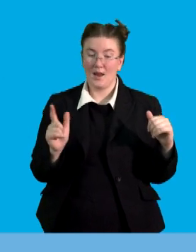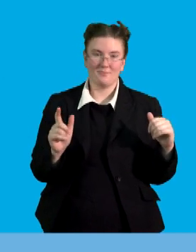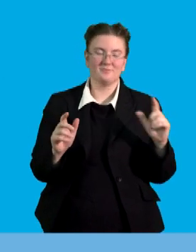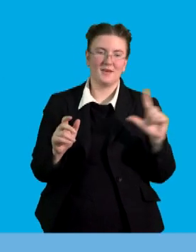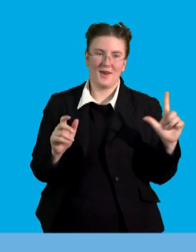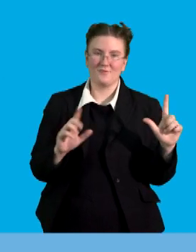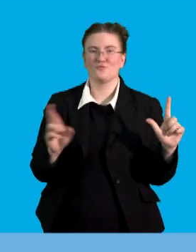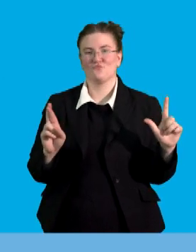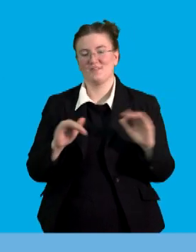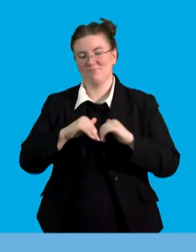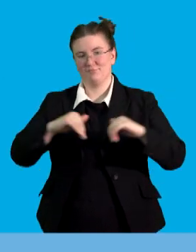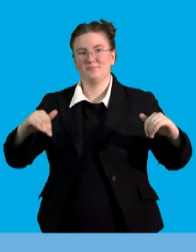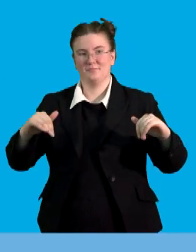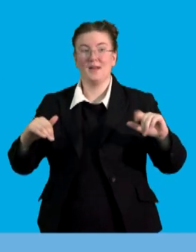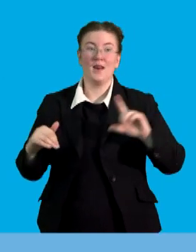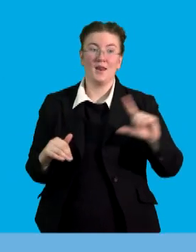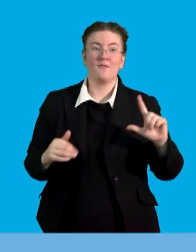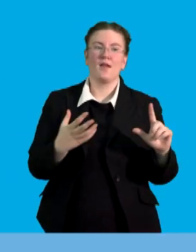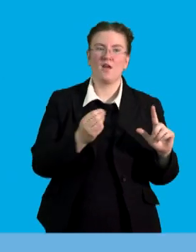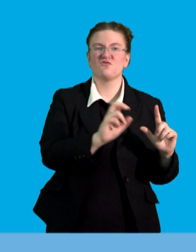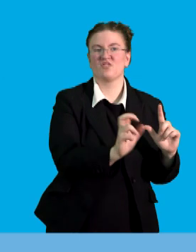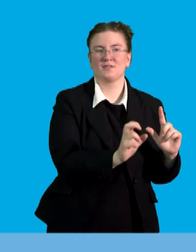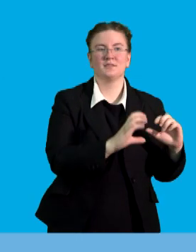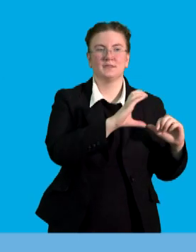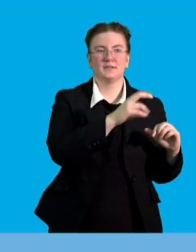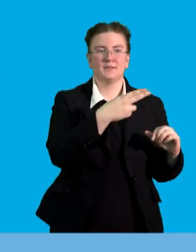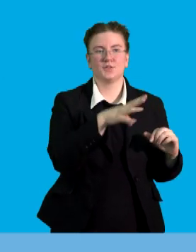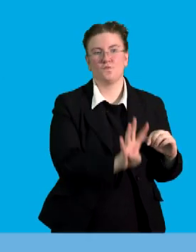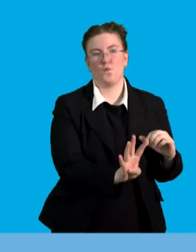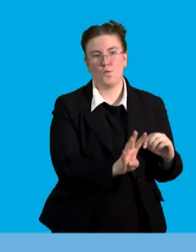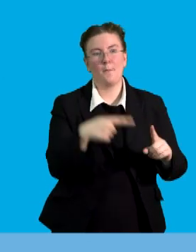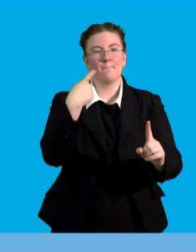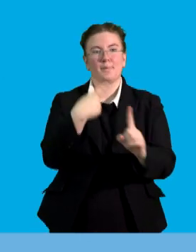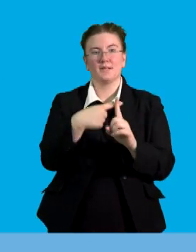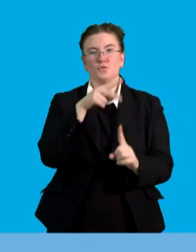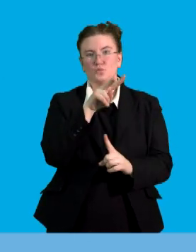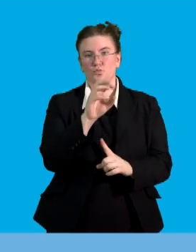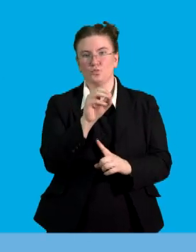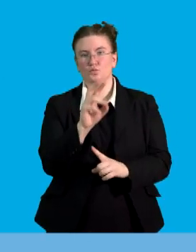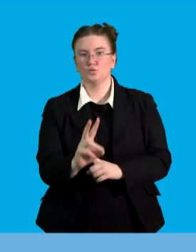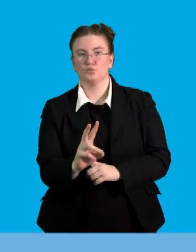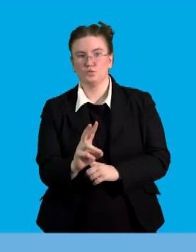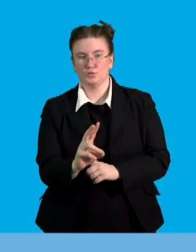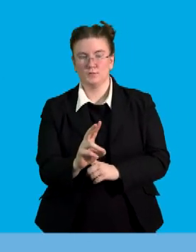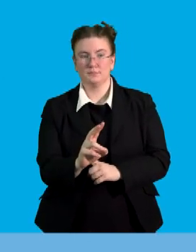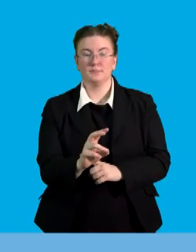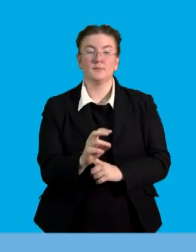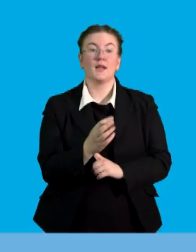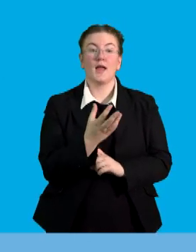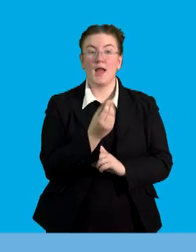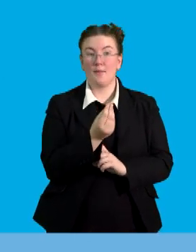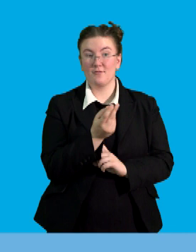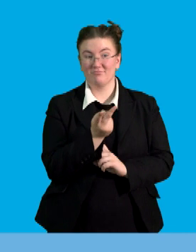left-hand side, we have the reactants, which is now a CH4 that is now reacting with the 2O2. Remember, these